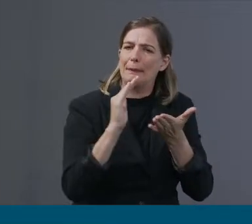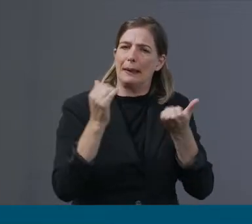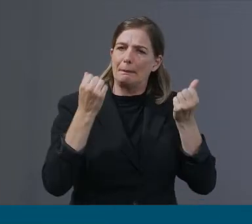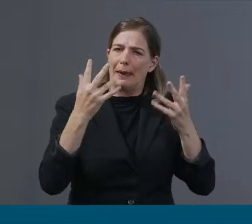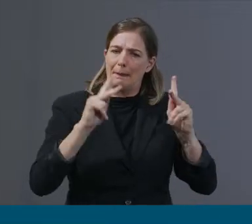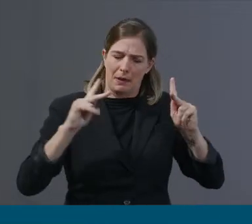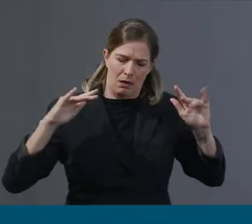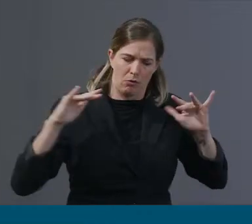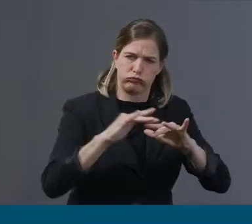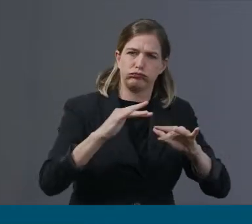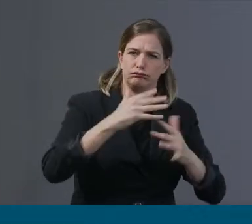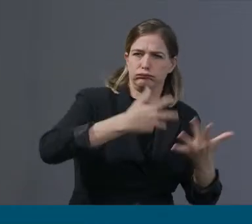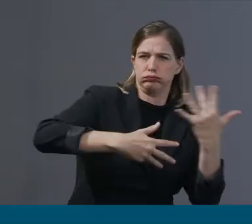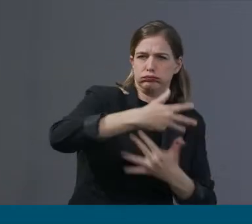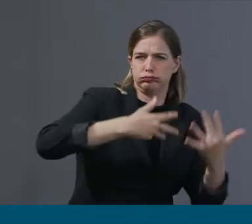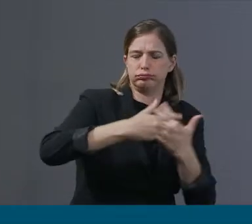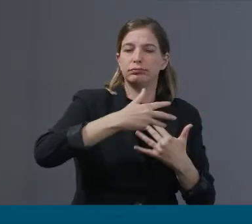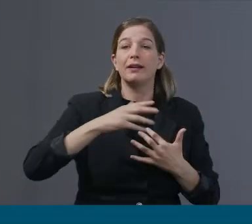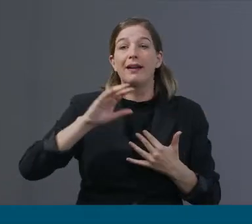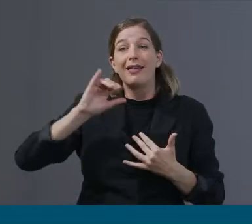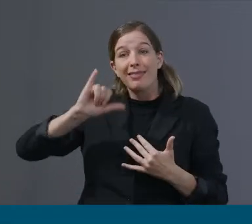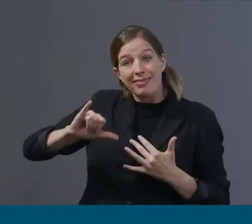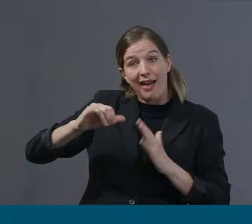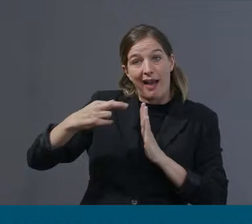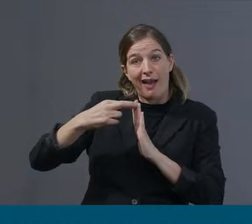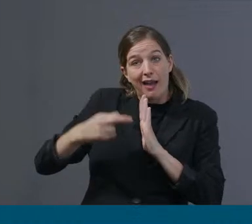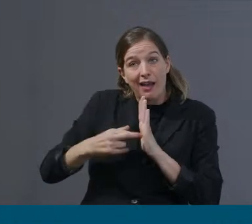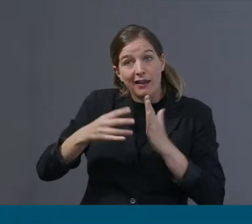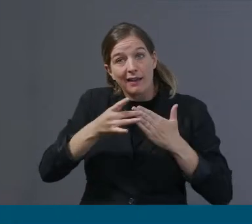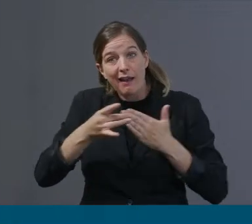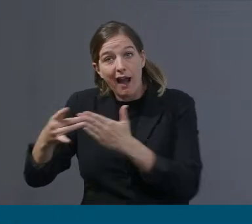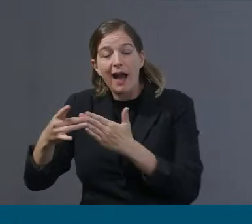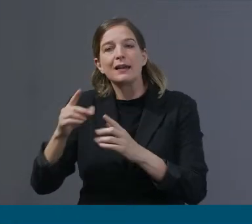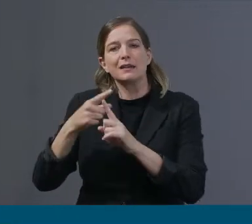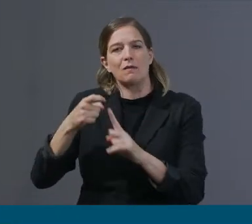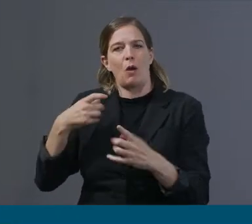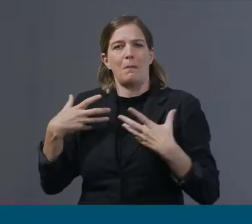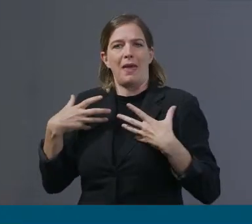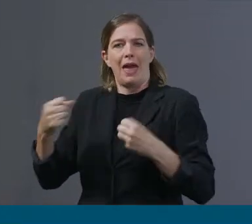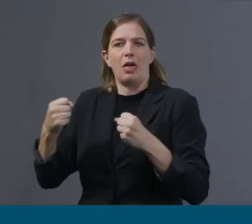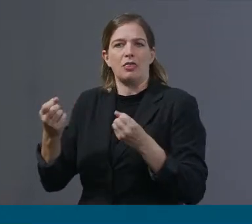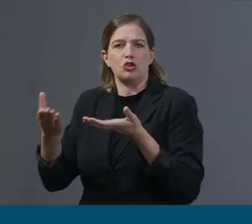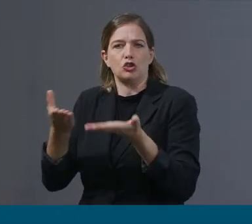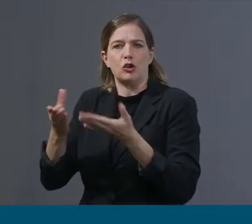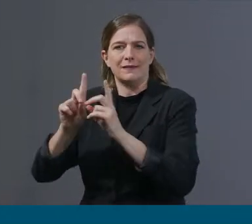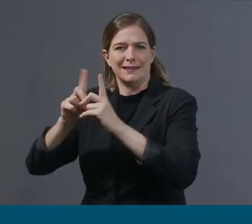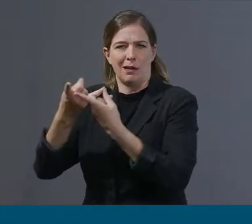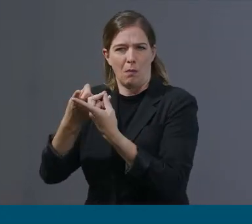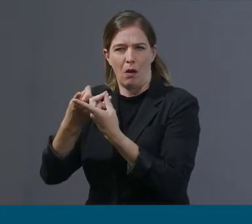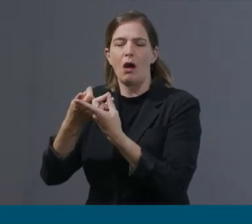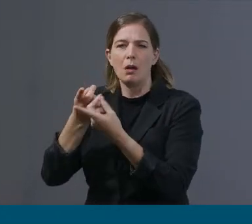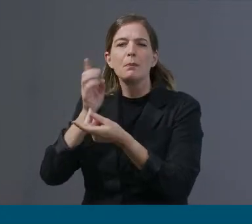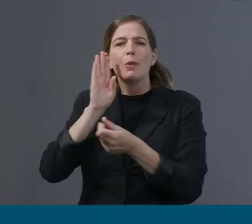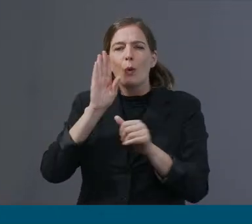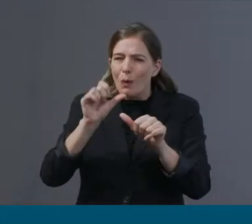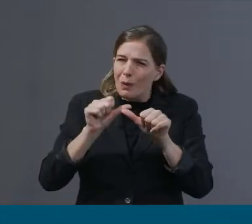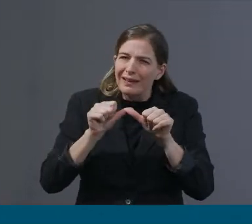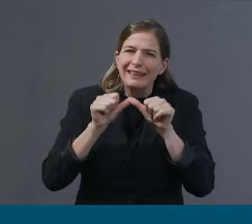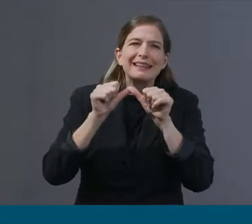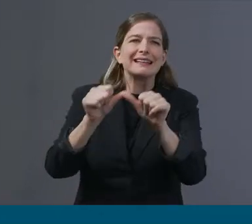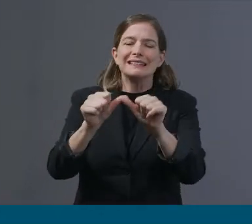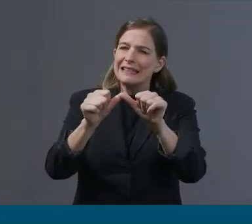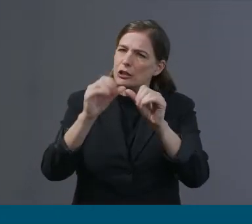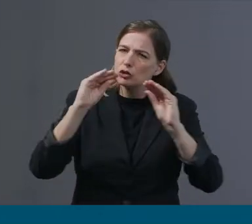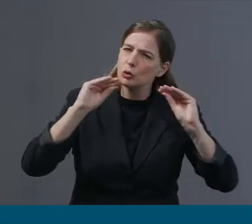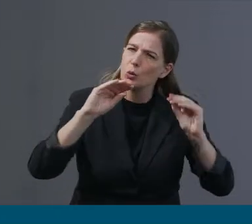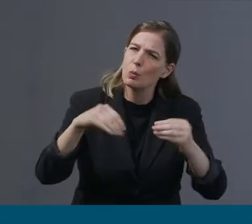issued by Health Services. We will give establishments the opportunity to be educated on what is